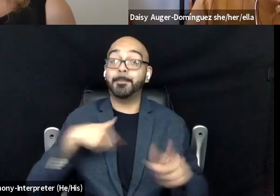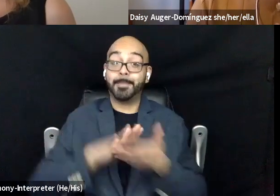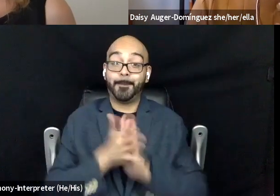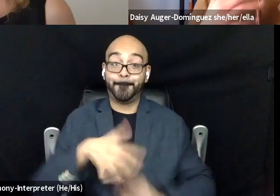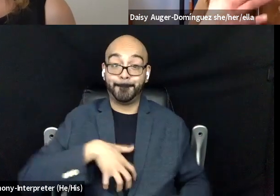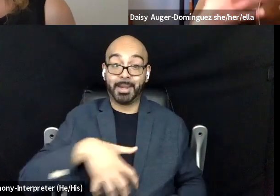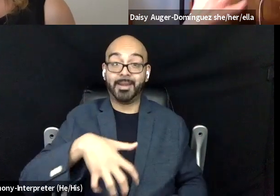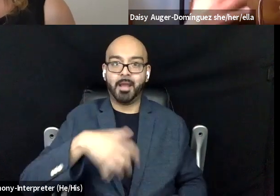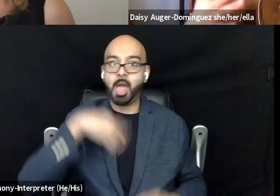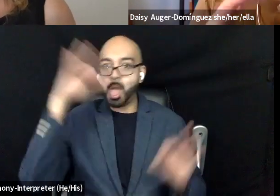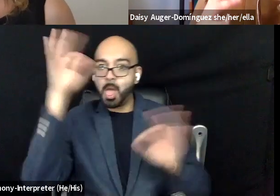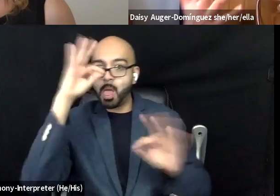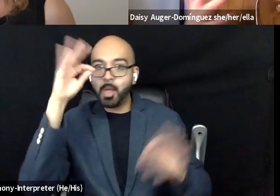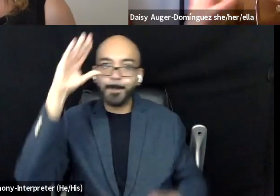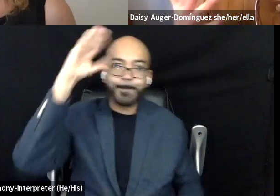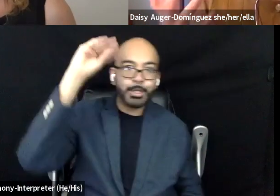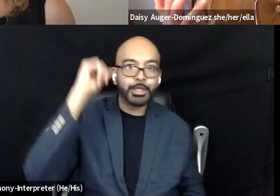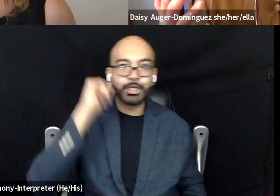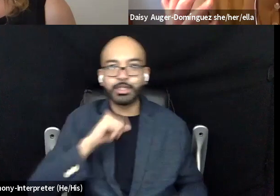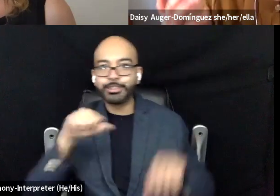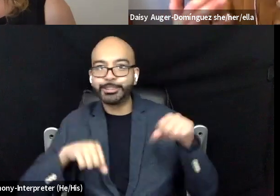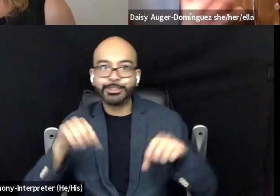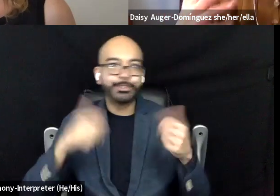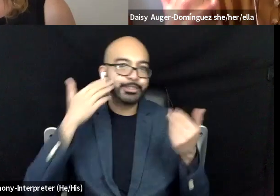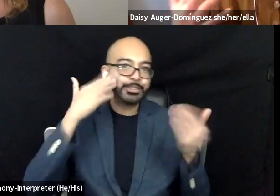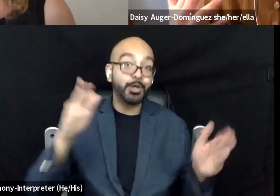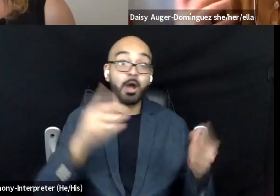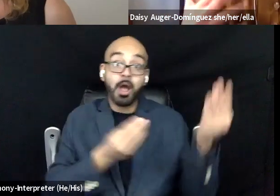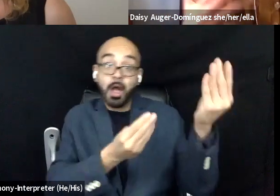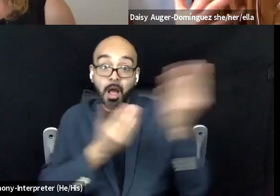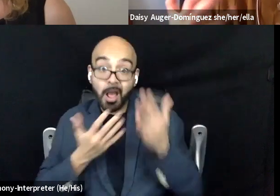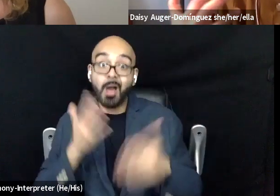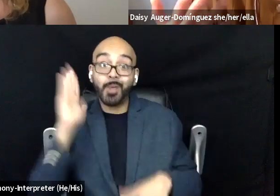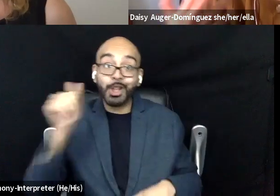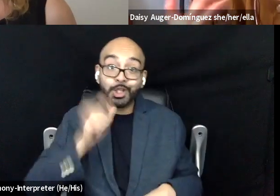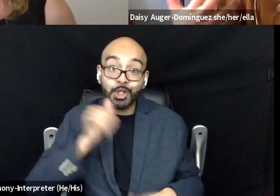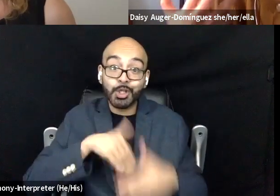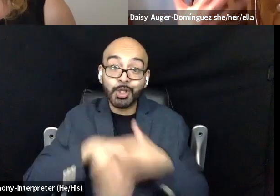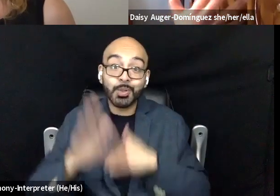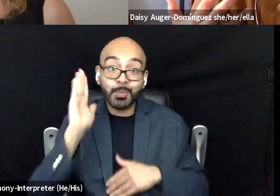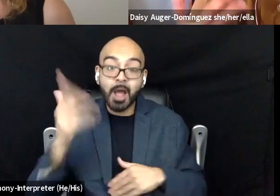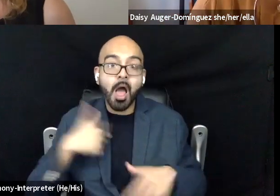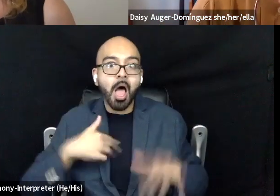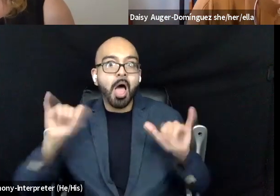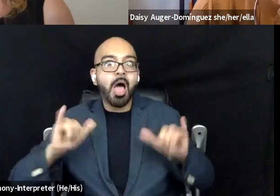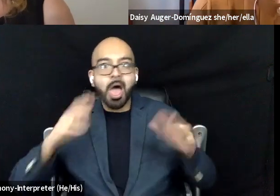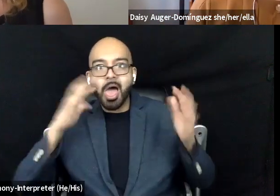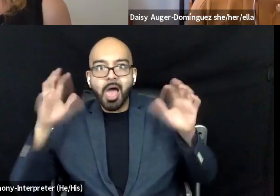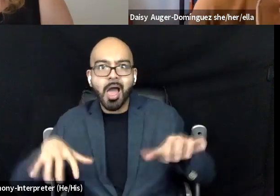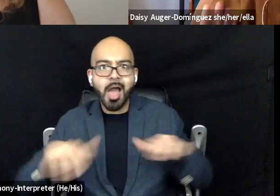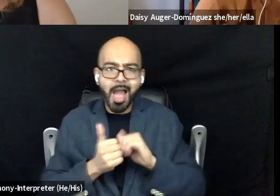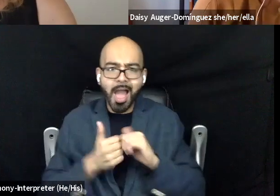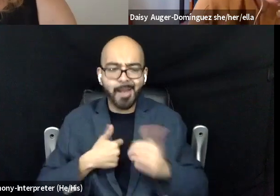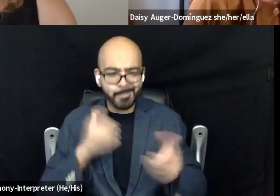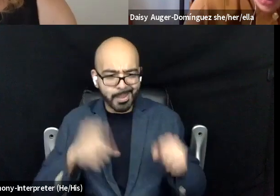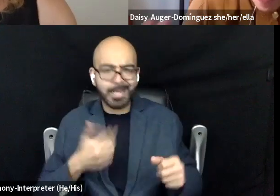girl, and it's like, you know, I was sort of terrified. I was like, oh my gosh, like, how am I going to be a good mother? And